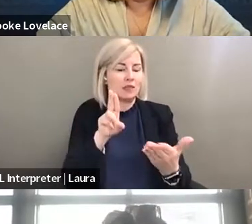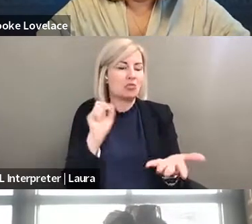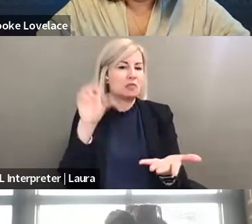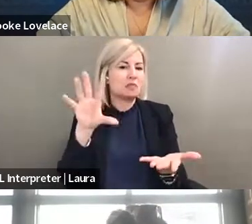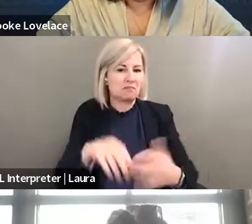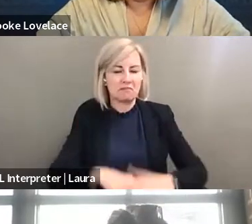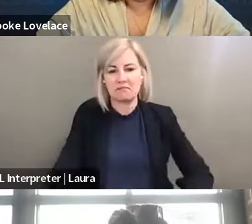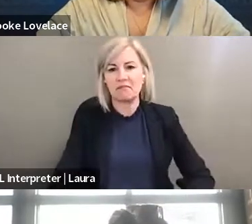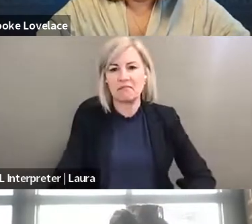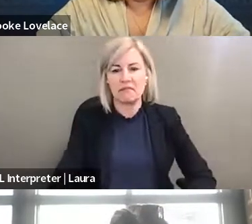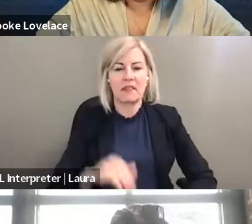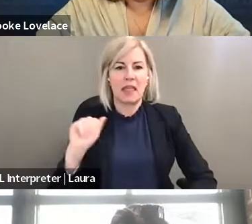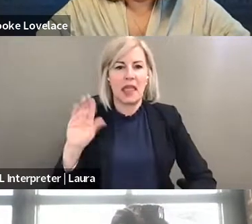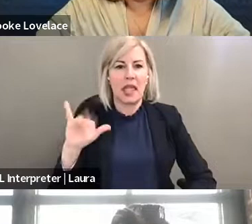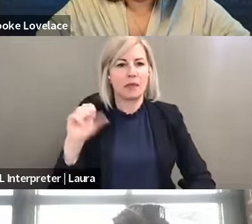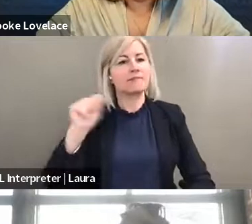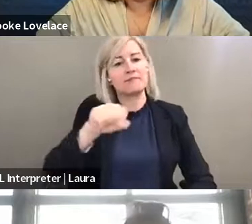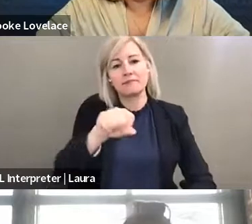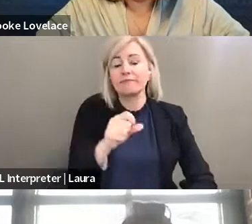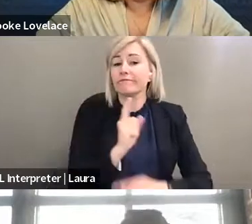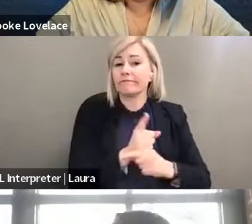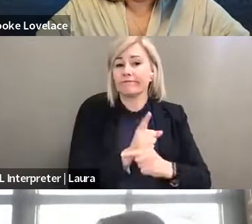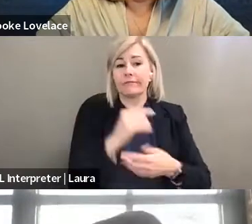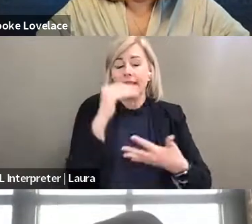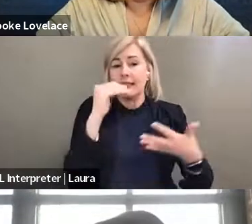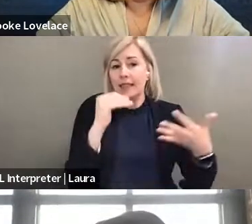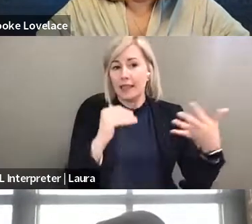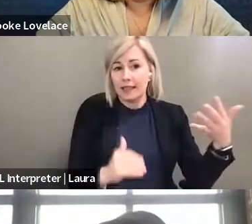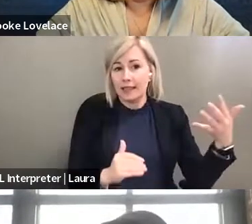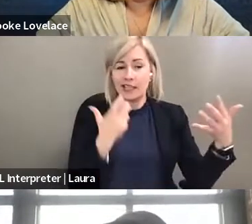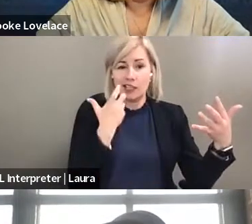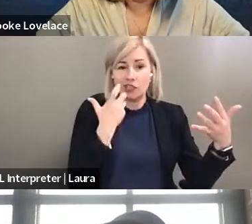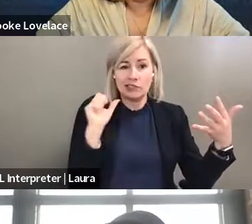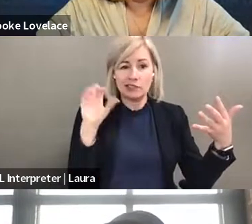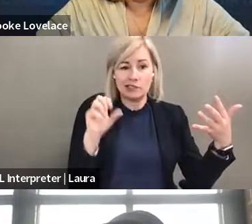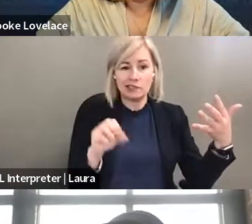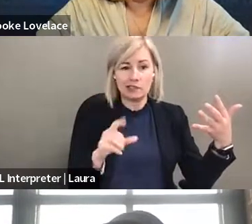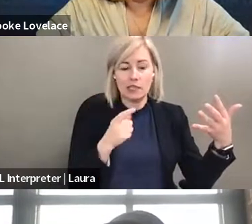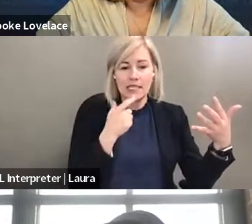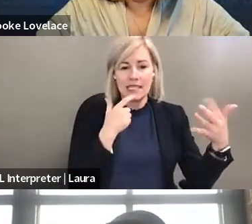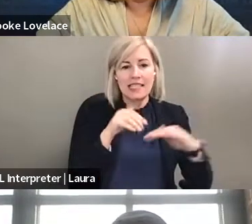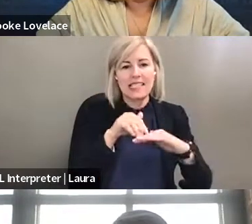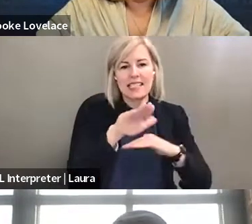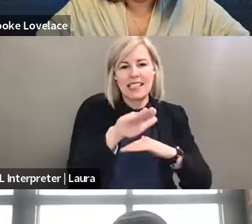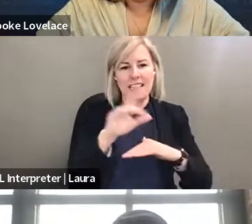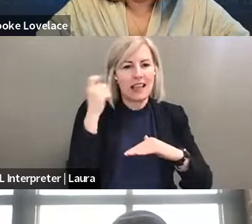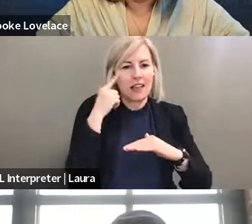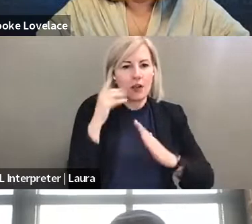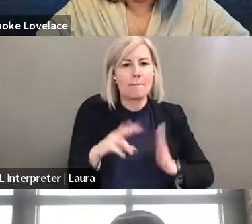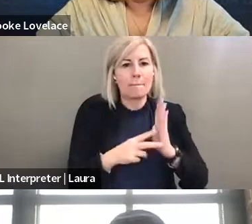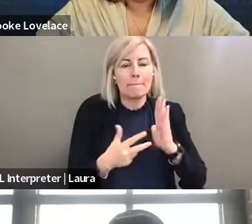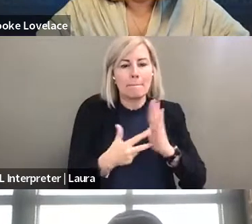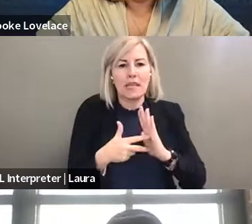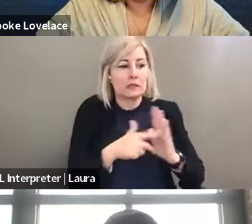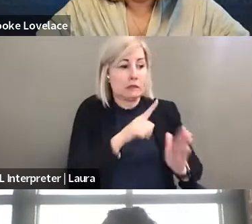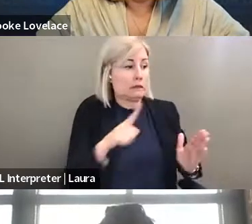bit. Yep. And Bill, yeah, that list that I just went over, it says sent to the governor. It means the legislature's done.